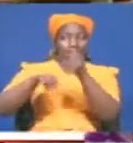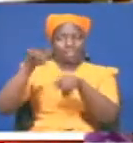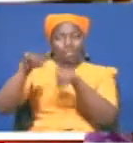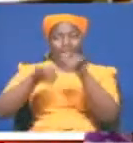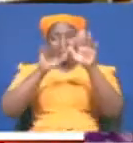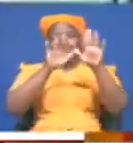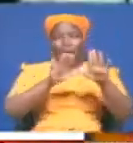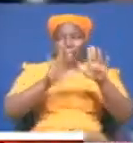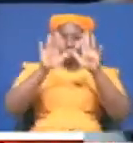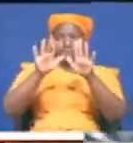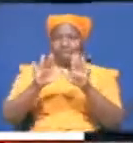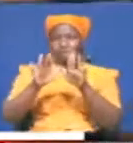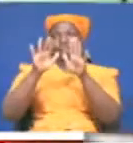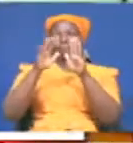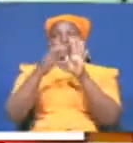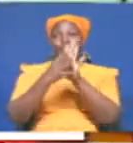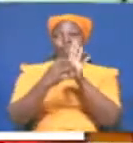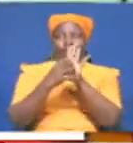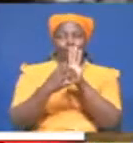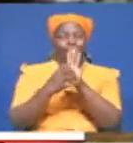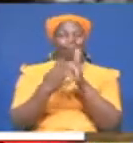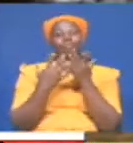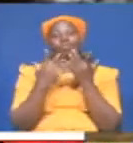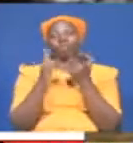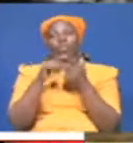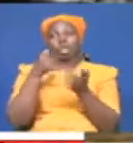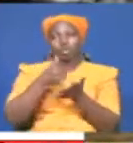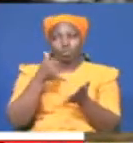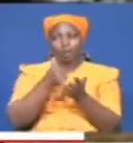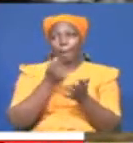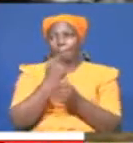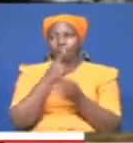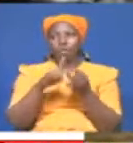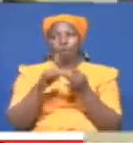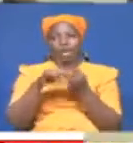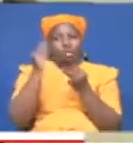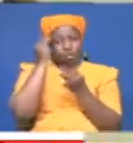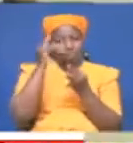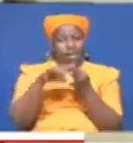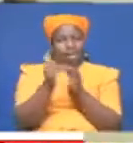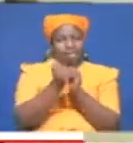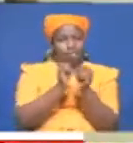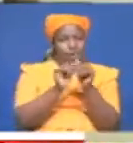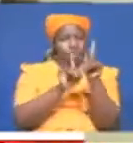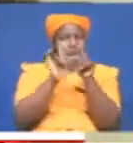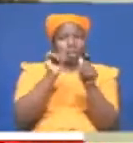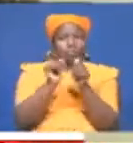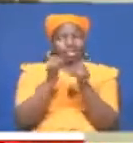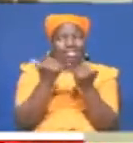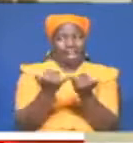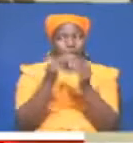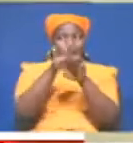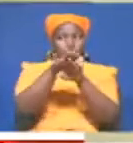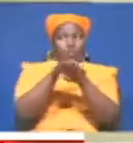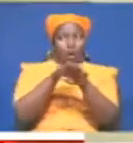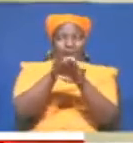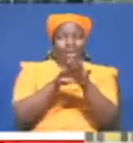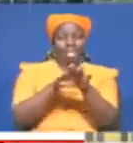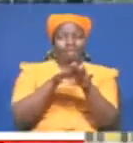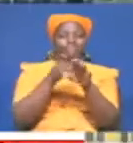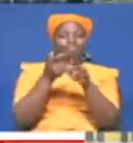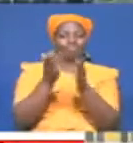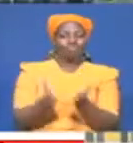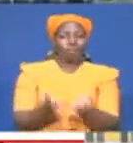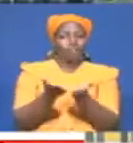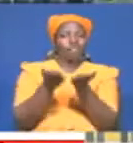include medical, education, and sports tourism that are steadily, slowly gaining traction. Now, for Kenya to achieve its